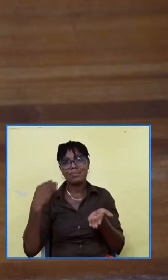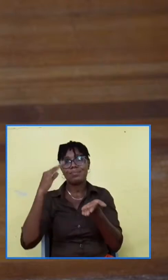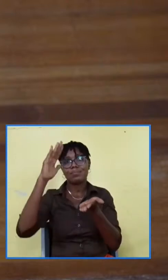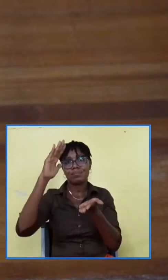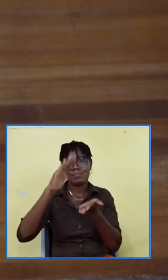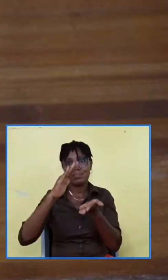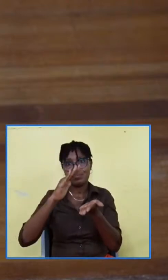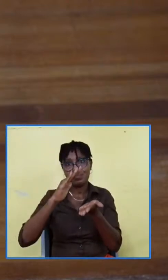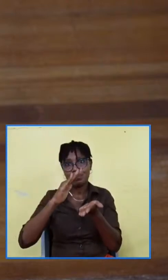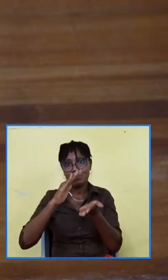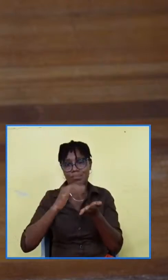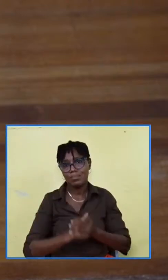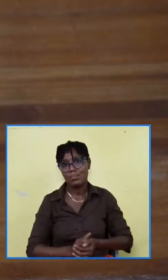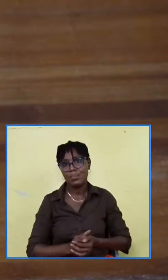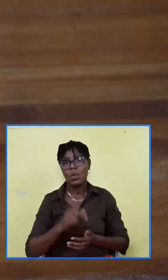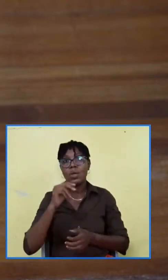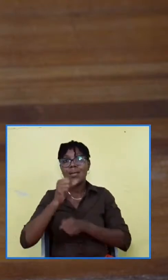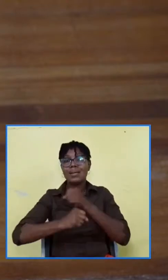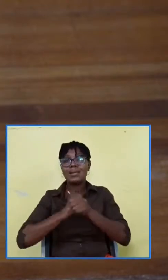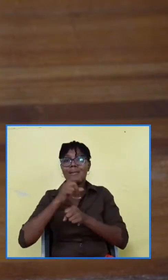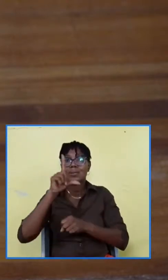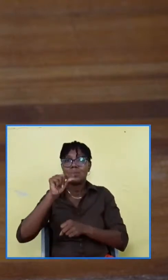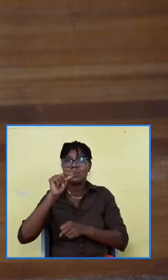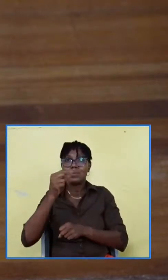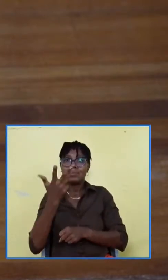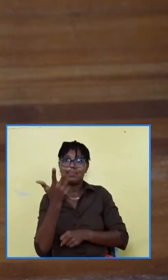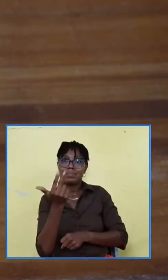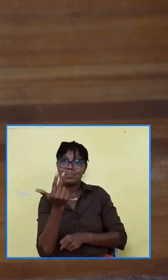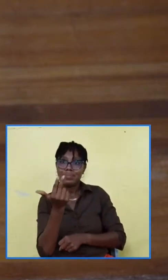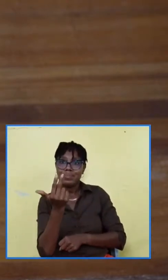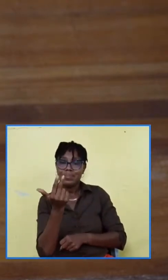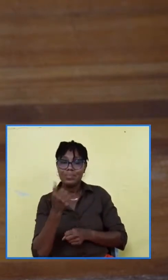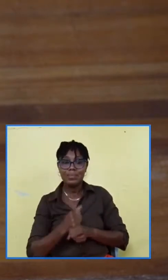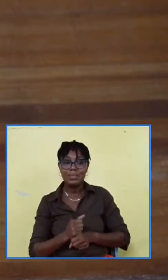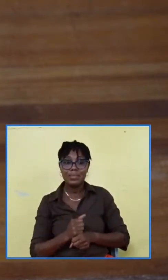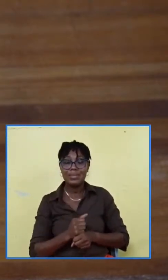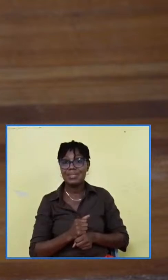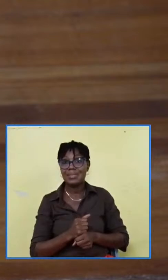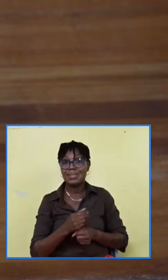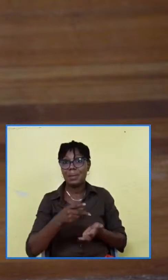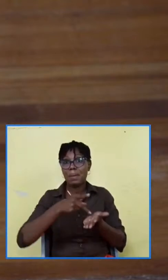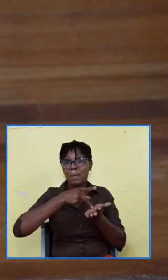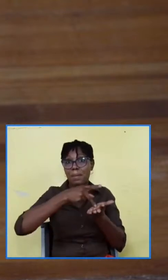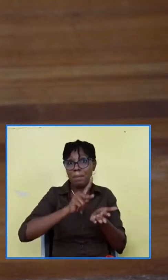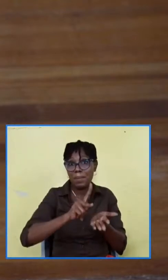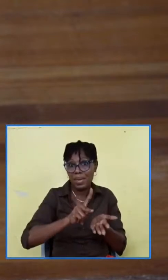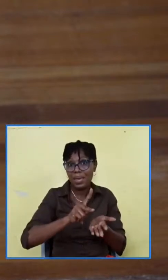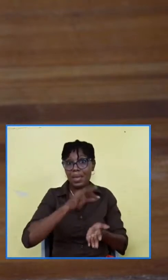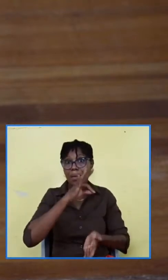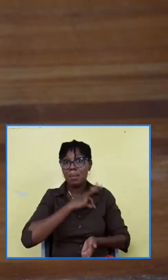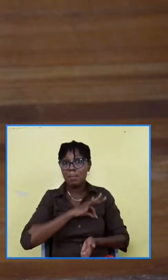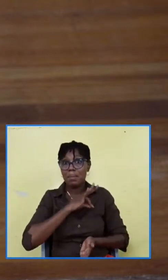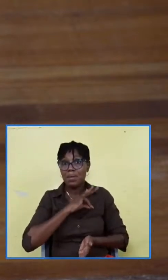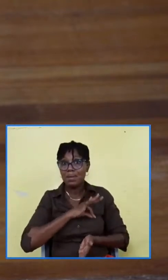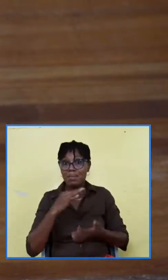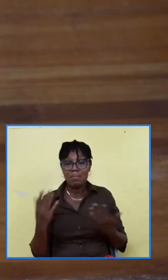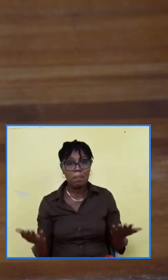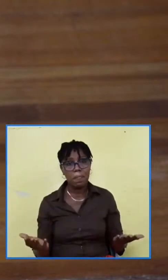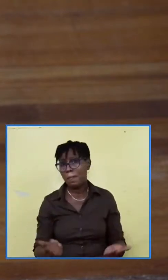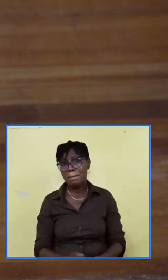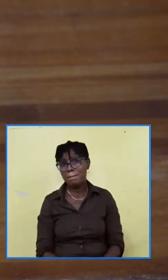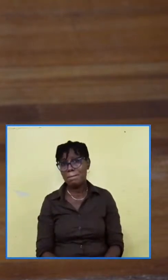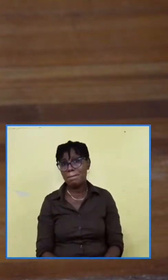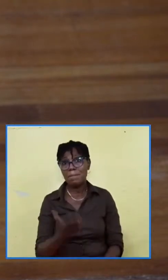in 2013 did not contribute to benefit cost at all because we had a strong working population or a sufficient